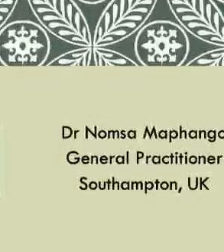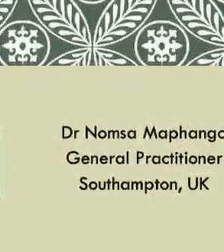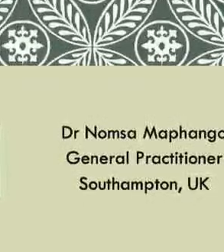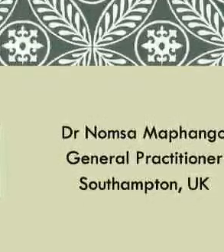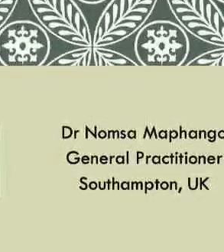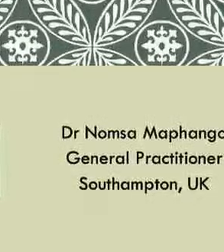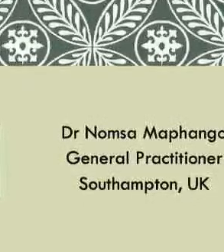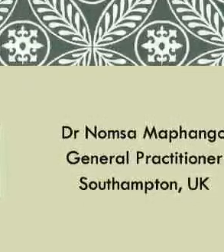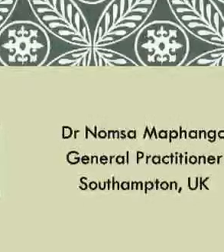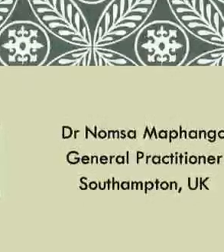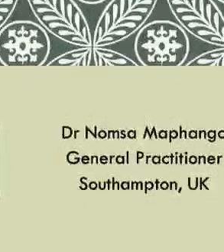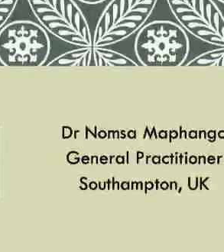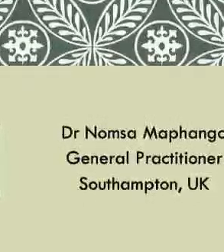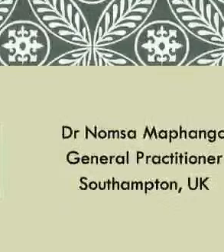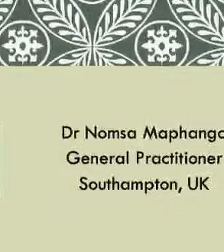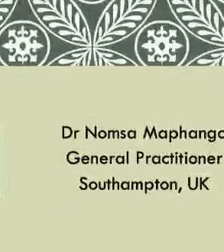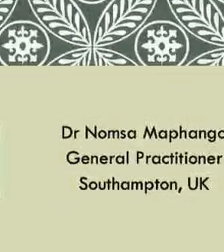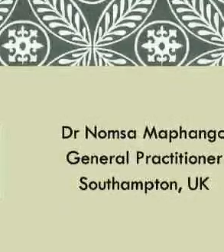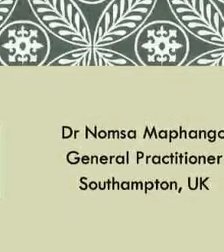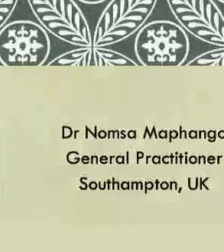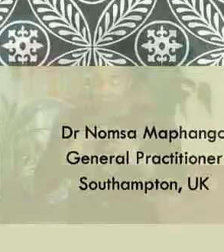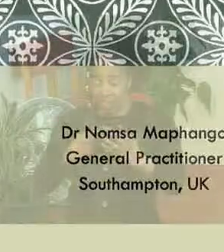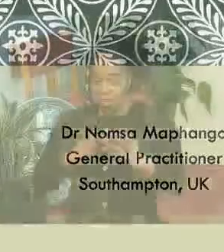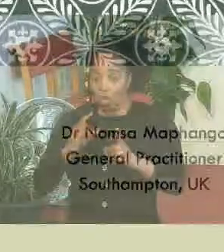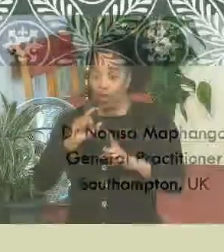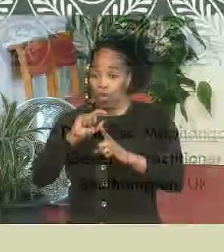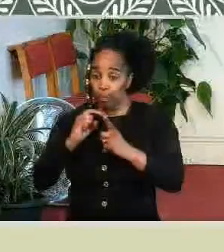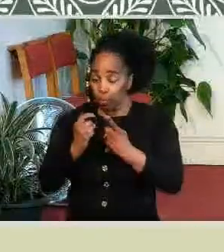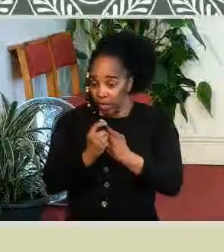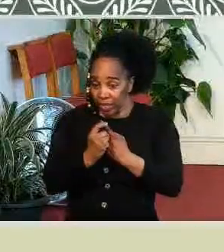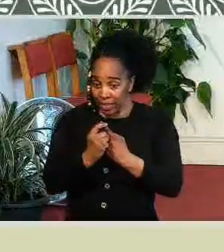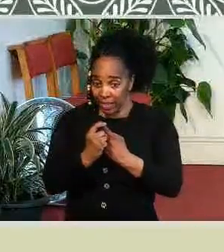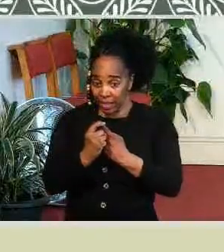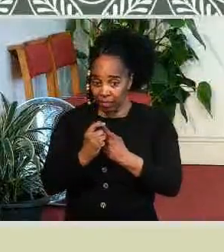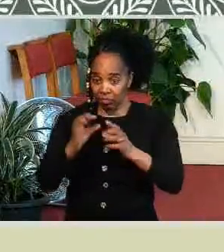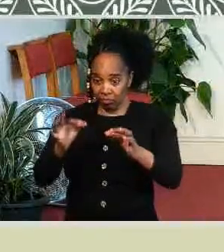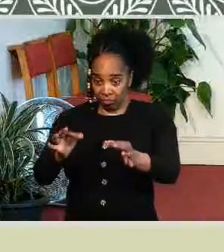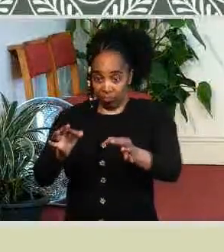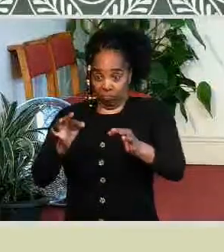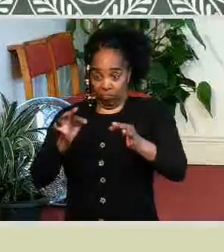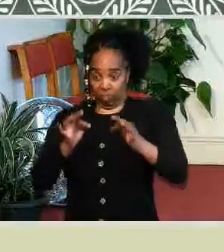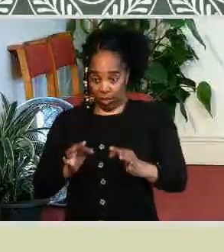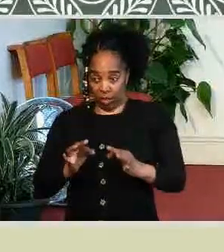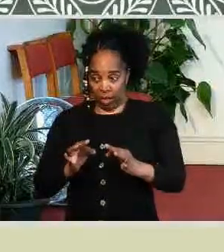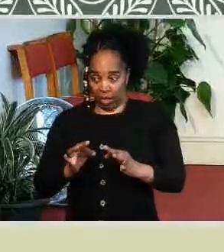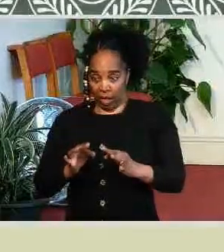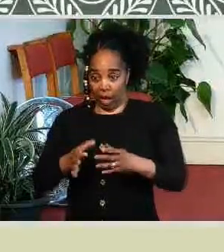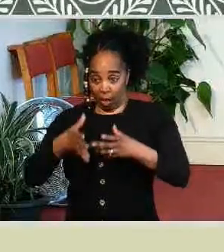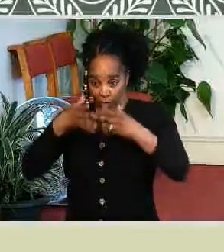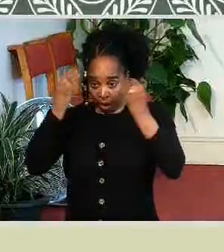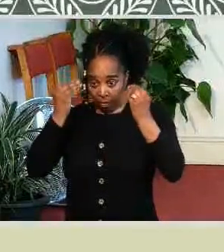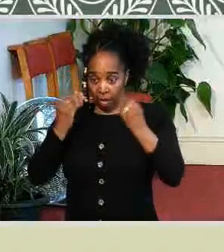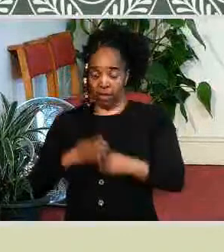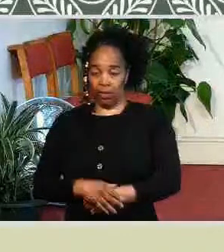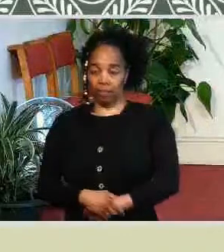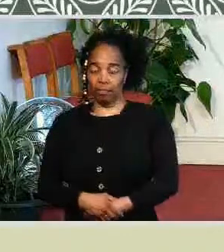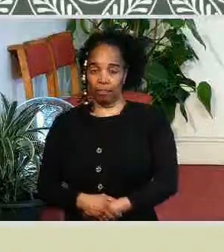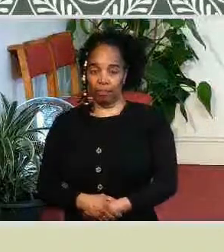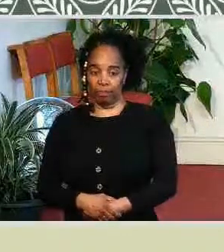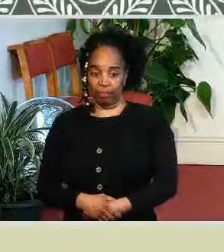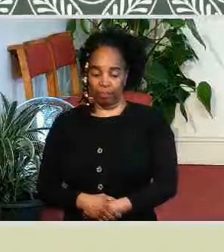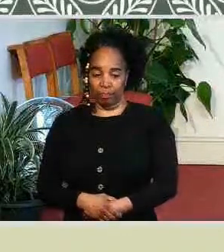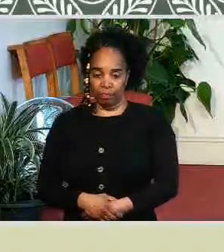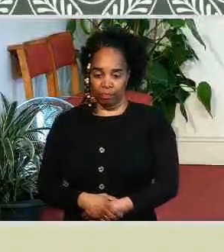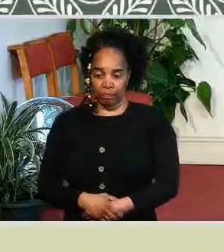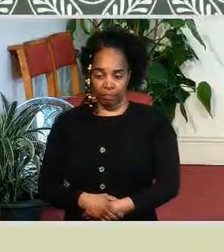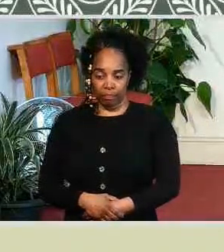things we can do individually and even as a community to delay the onset of Alzheimer's. There are also some